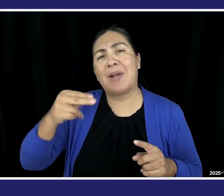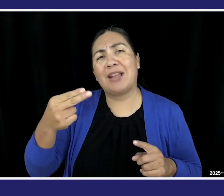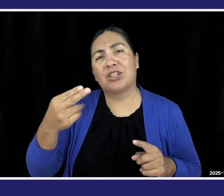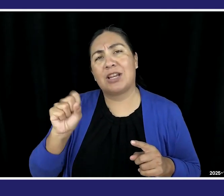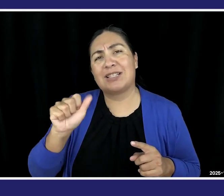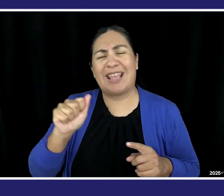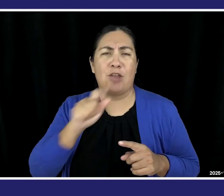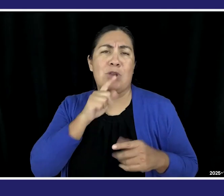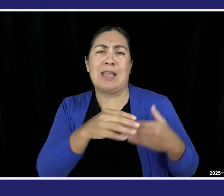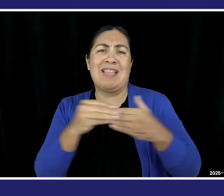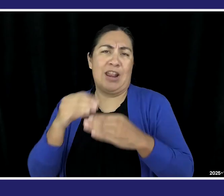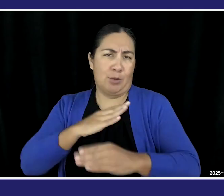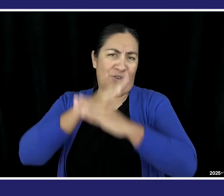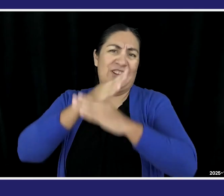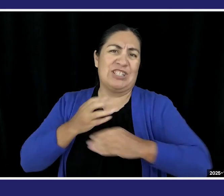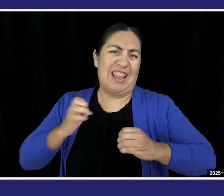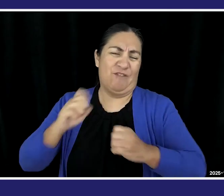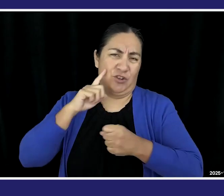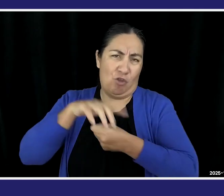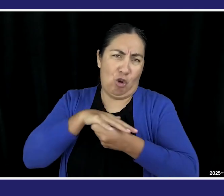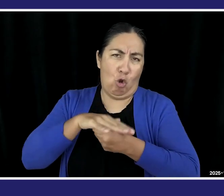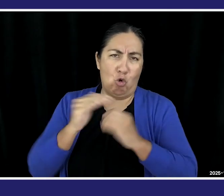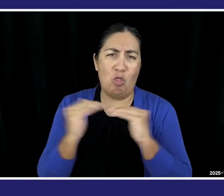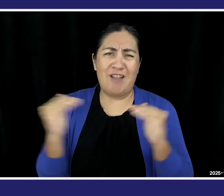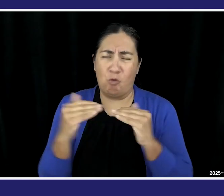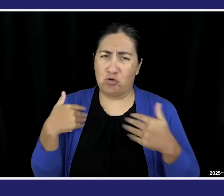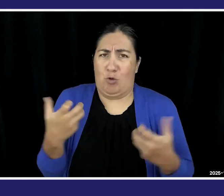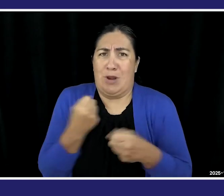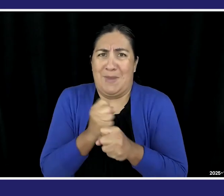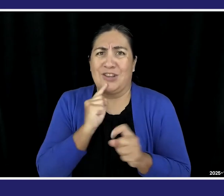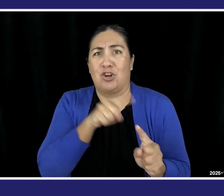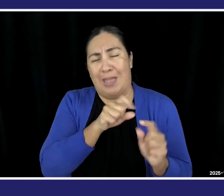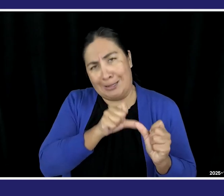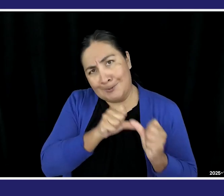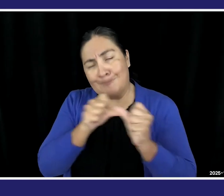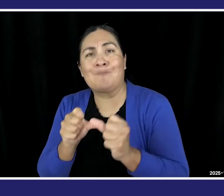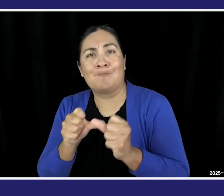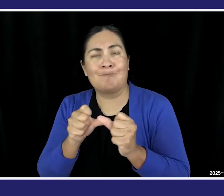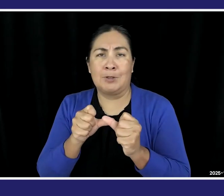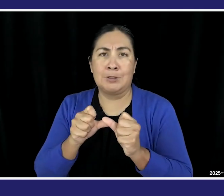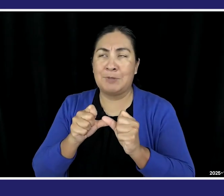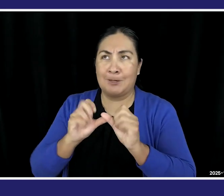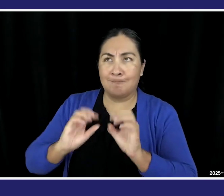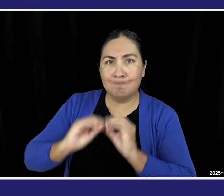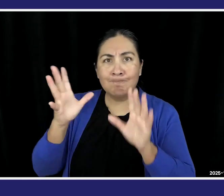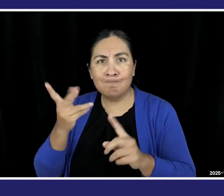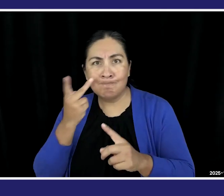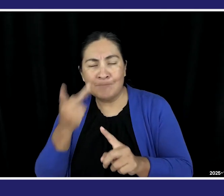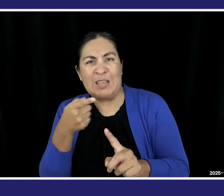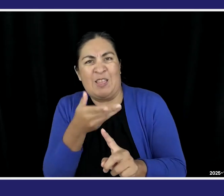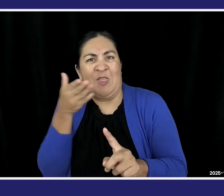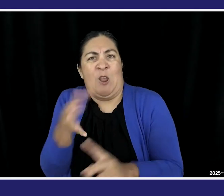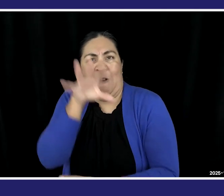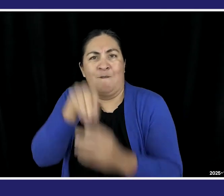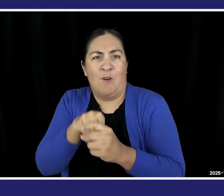prevention efforts at the local level. So we want to ensure that there continues to be visibility to all of that prevention